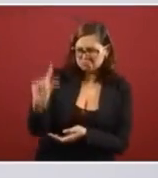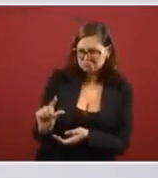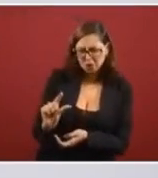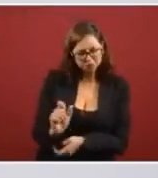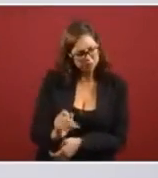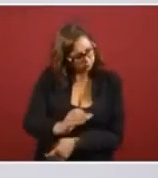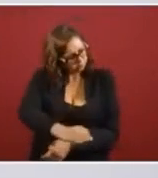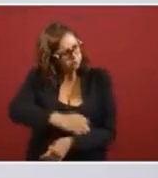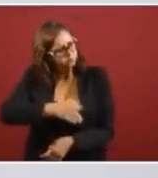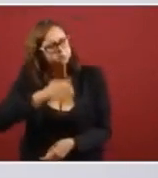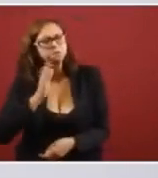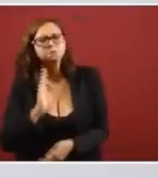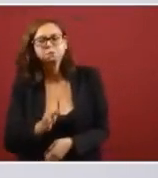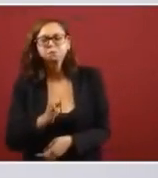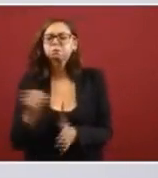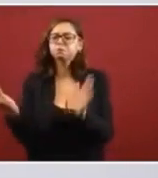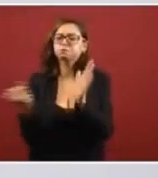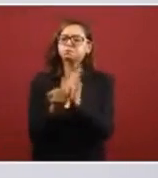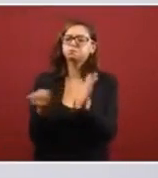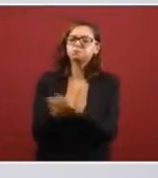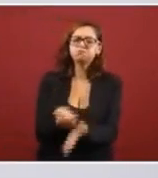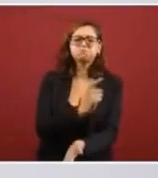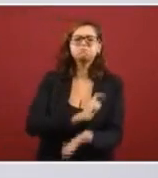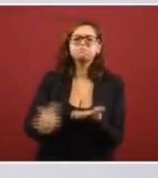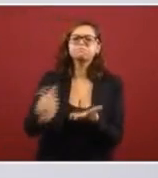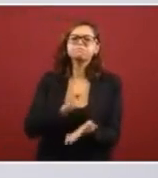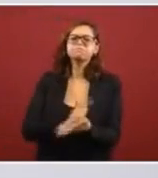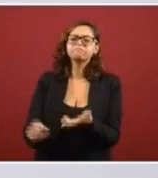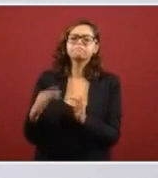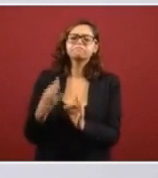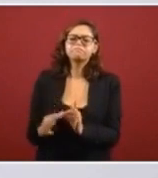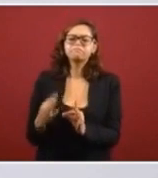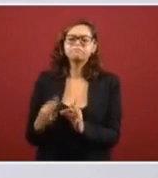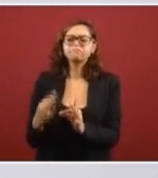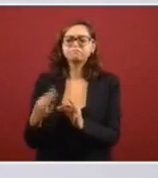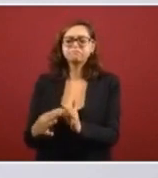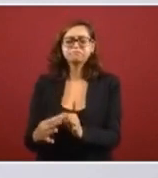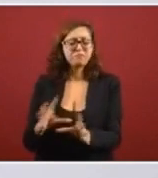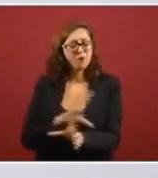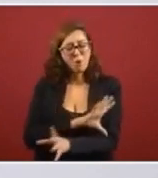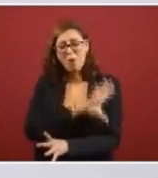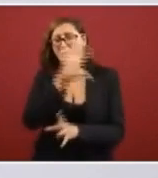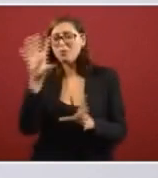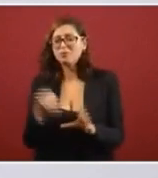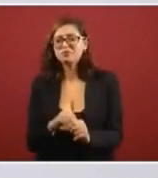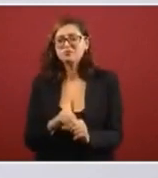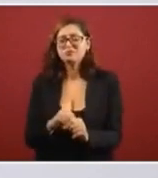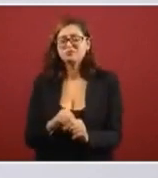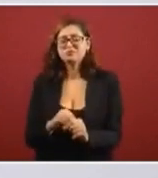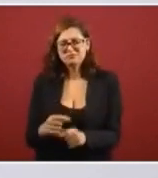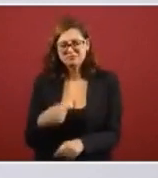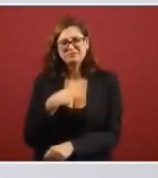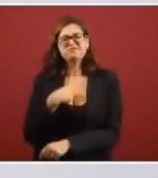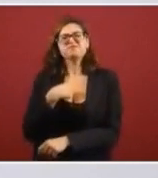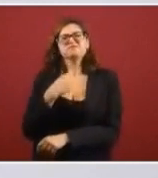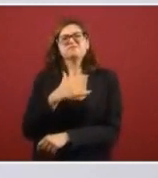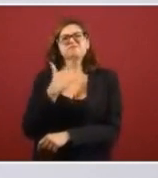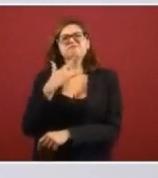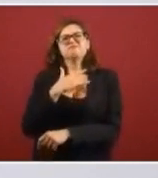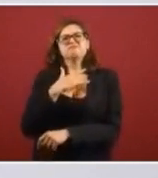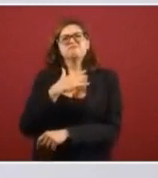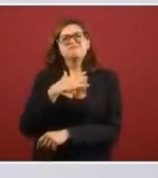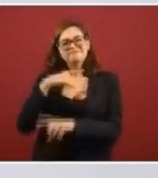reasonable utilities and they pay their contributions all of this me